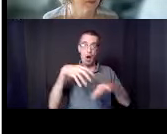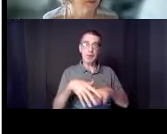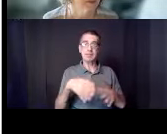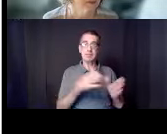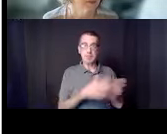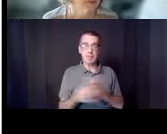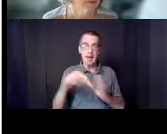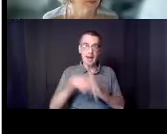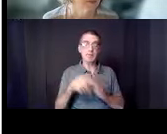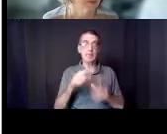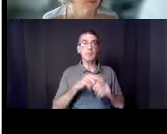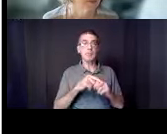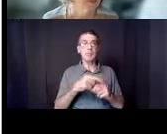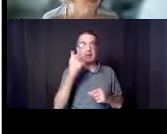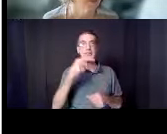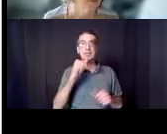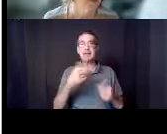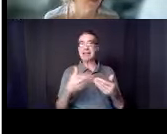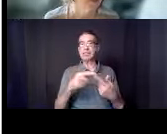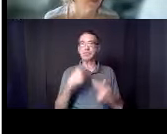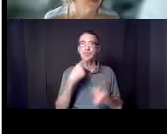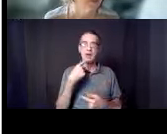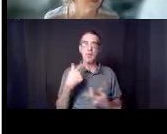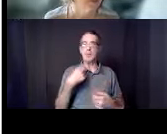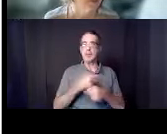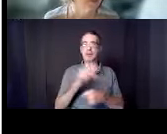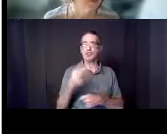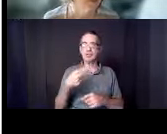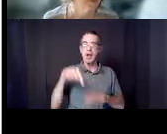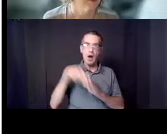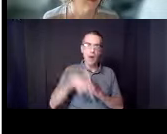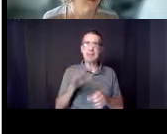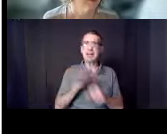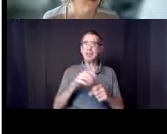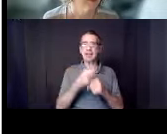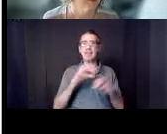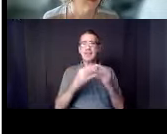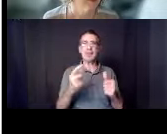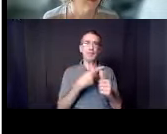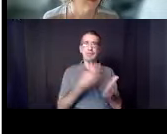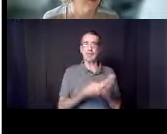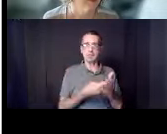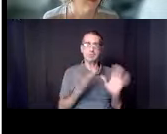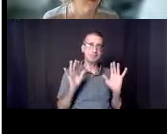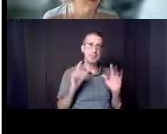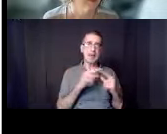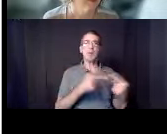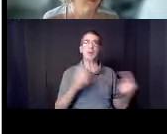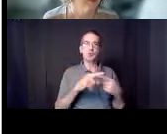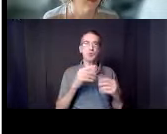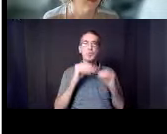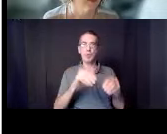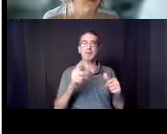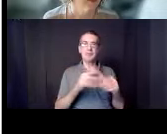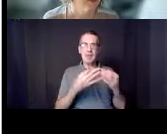plan, because it could be easy to say, well, make it just comprehensive enough to get the Family First funds, as opposed to put Family